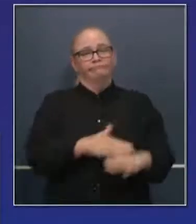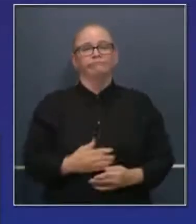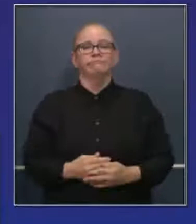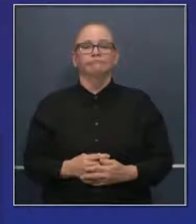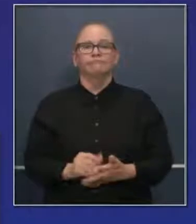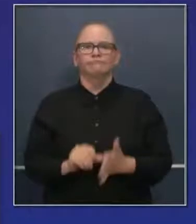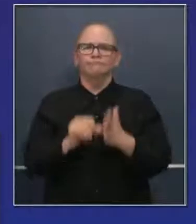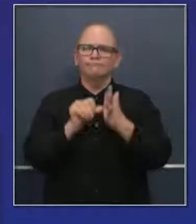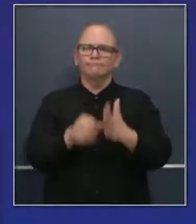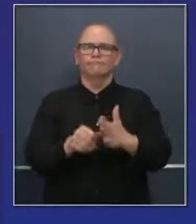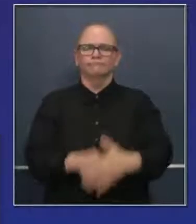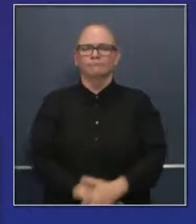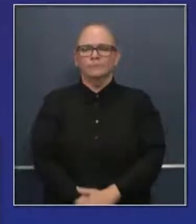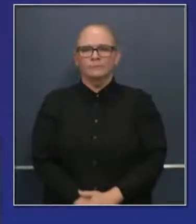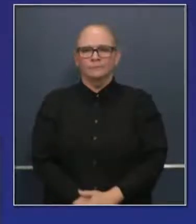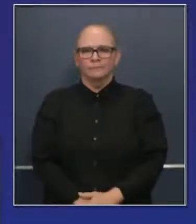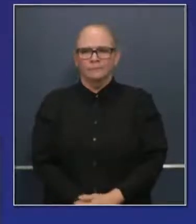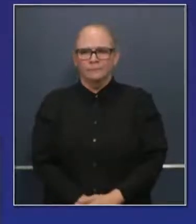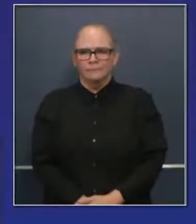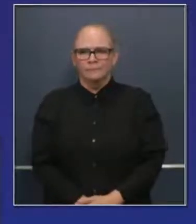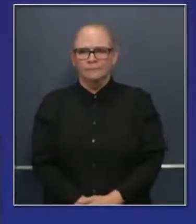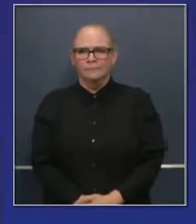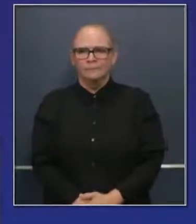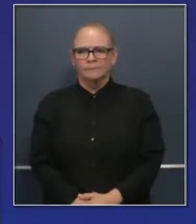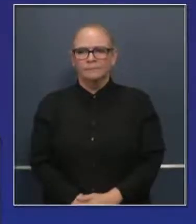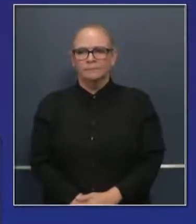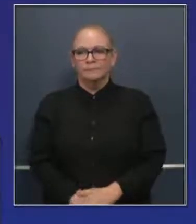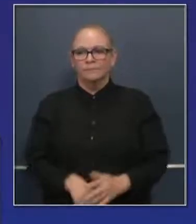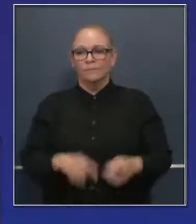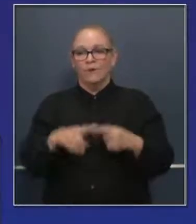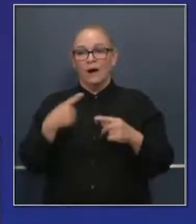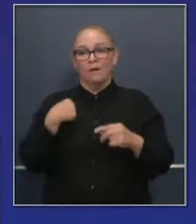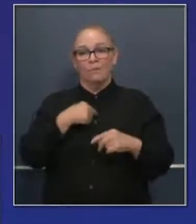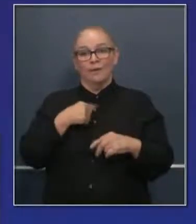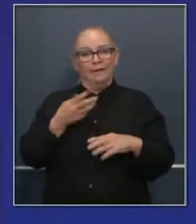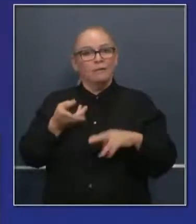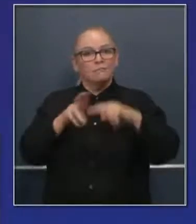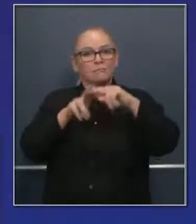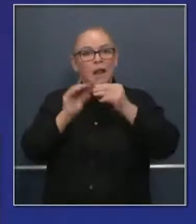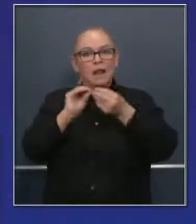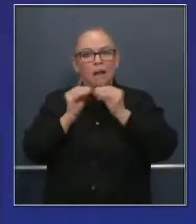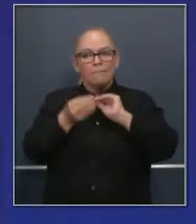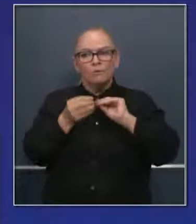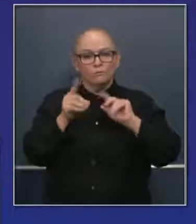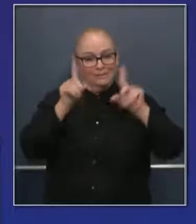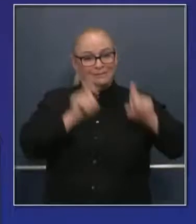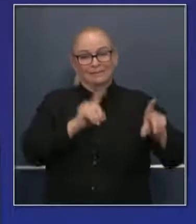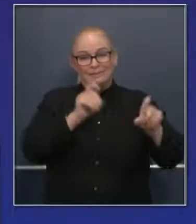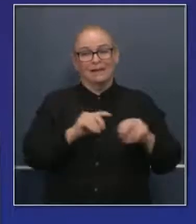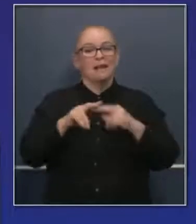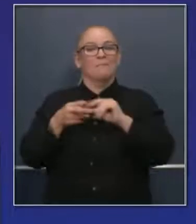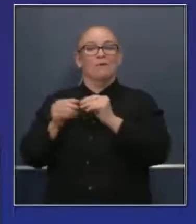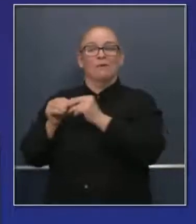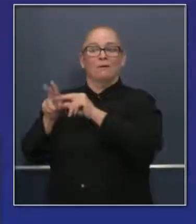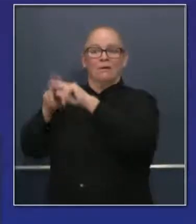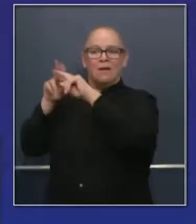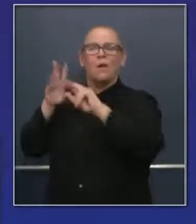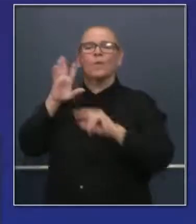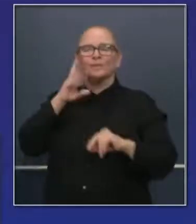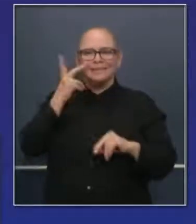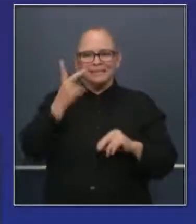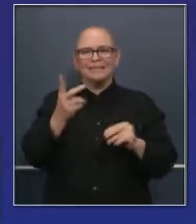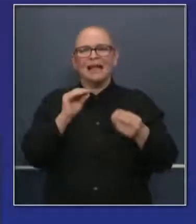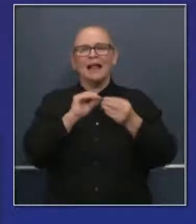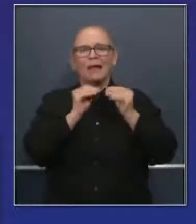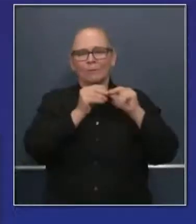we reinforce this. As we increase our tests, you're going to see an increase in case numbers. I caution people not to focus as